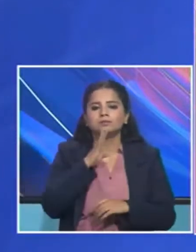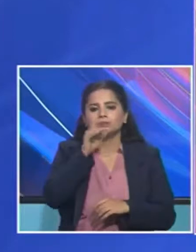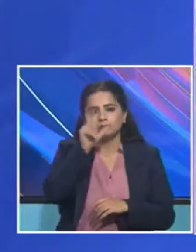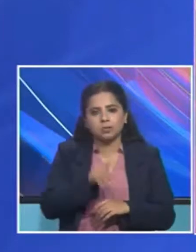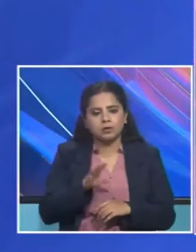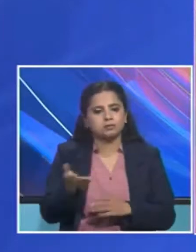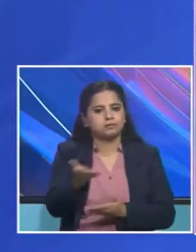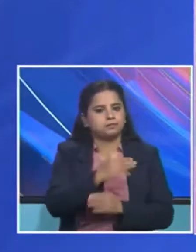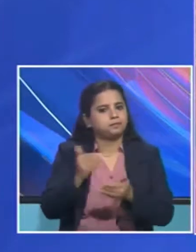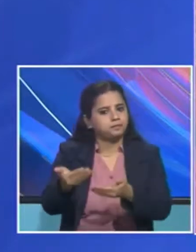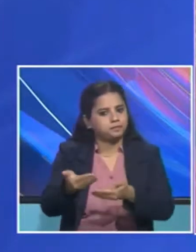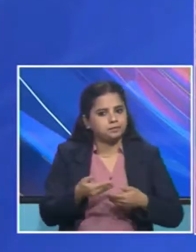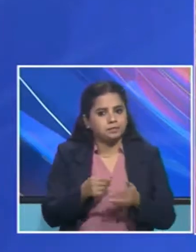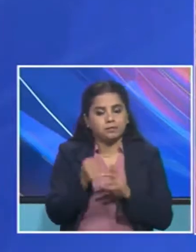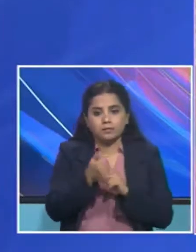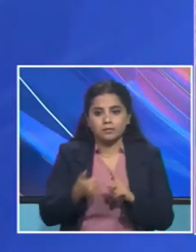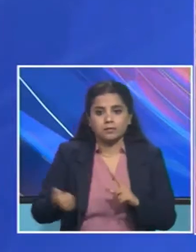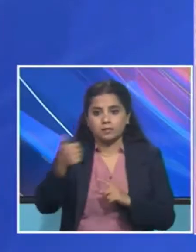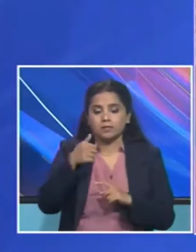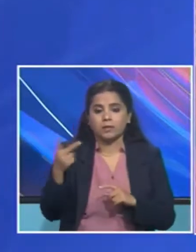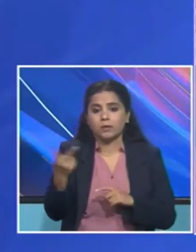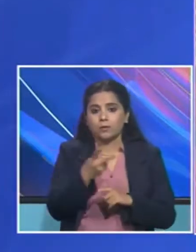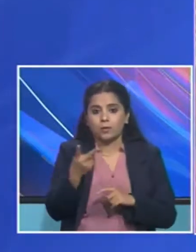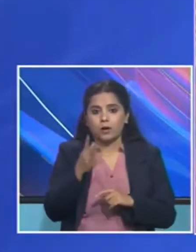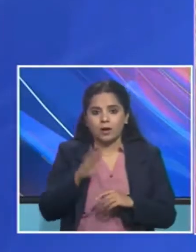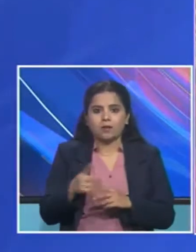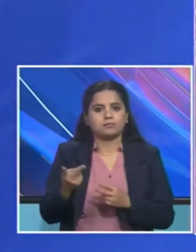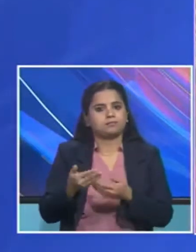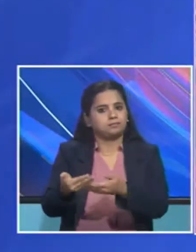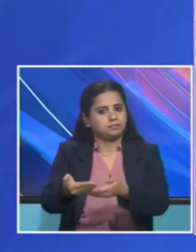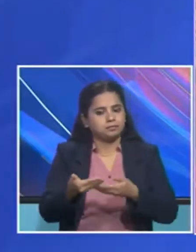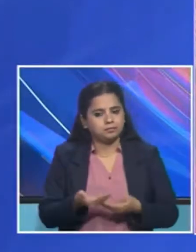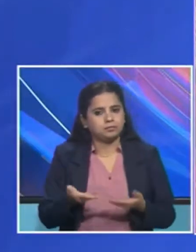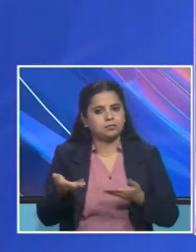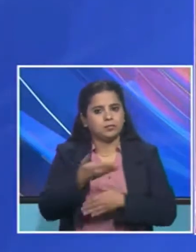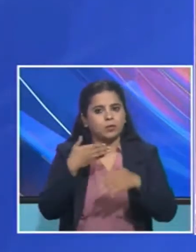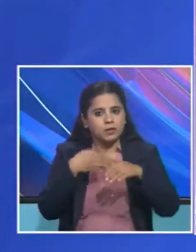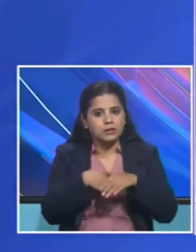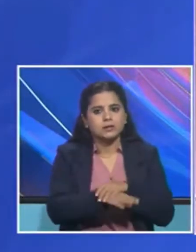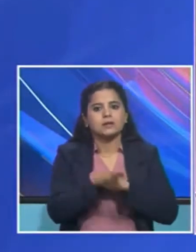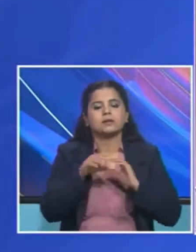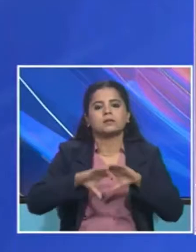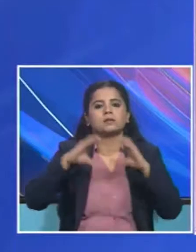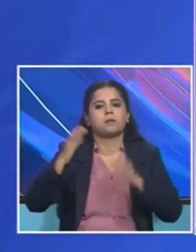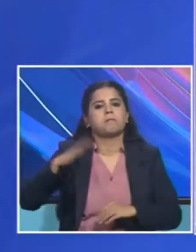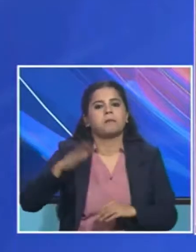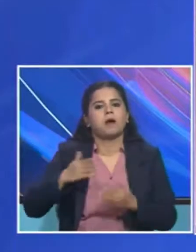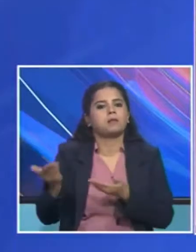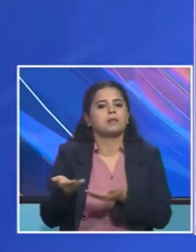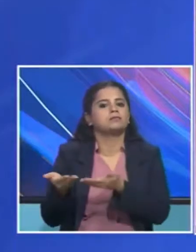Both the outgoing President and the President-elect being accorded the welcome outside the Central Hall of Parliament.